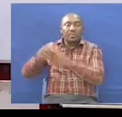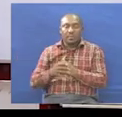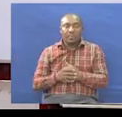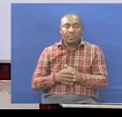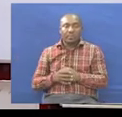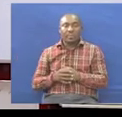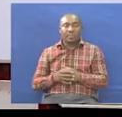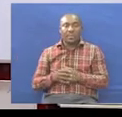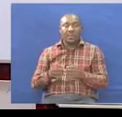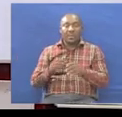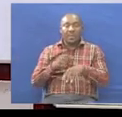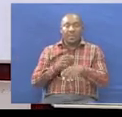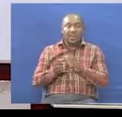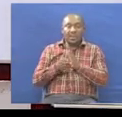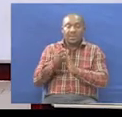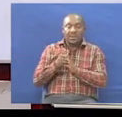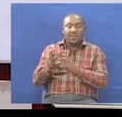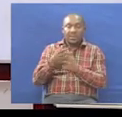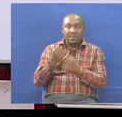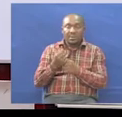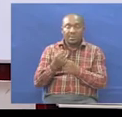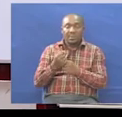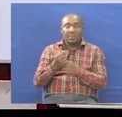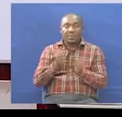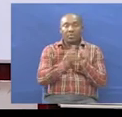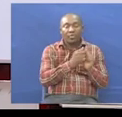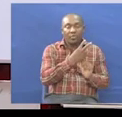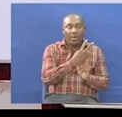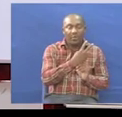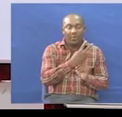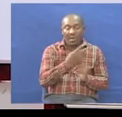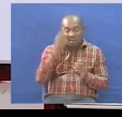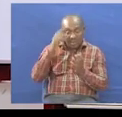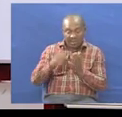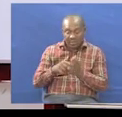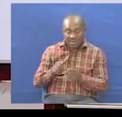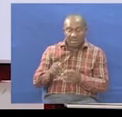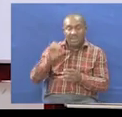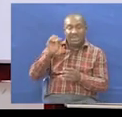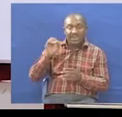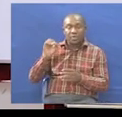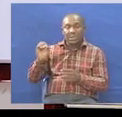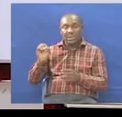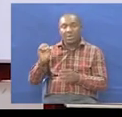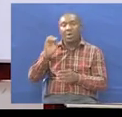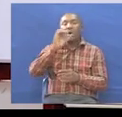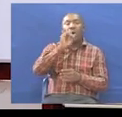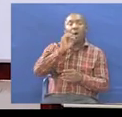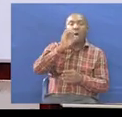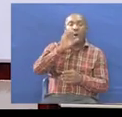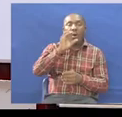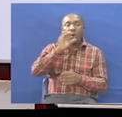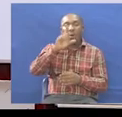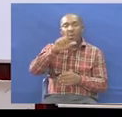since it gets a certain hour, since it gets 12 there. So these two zeros means